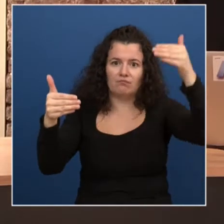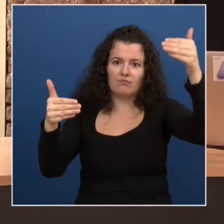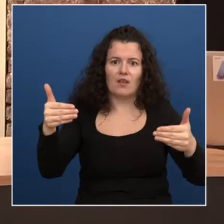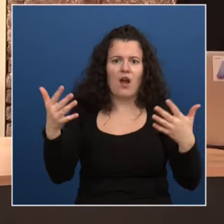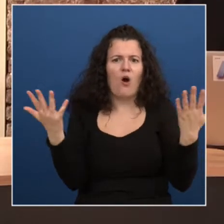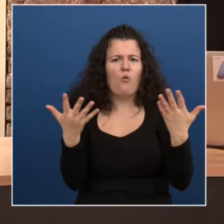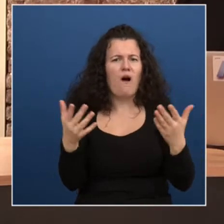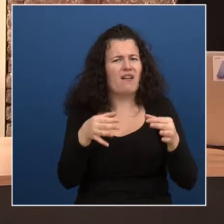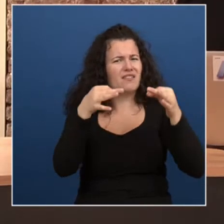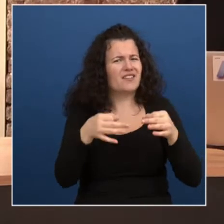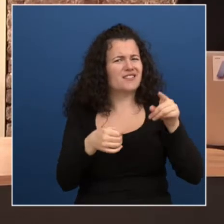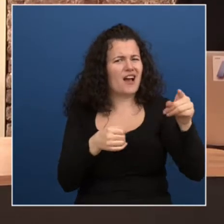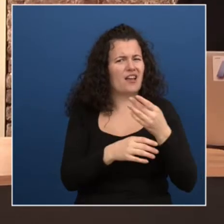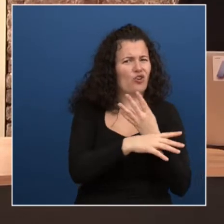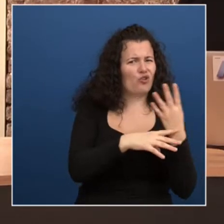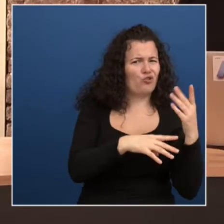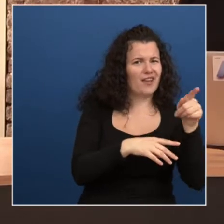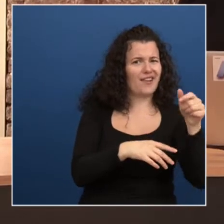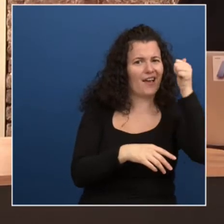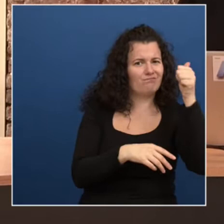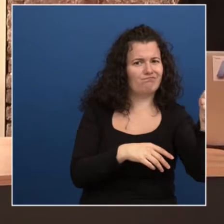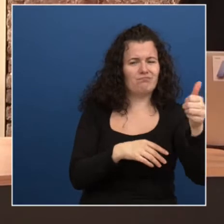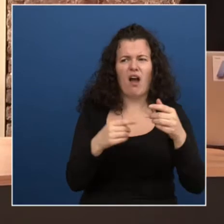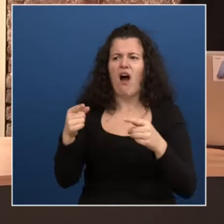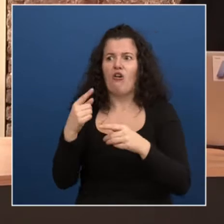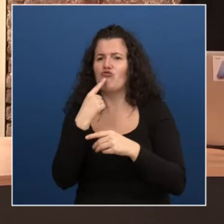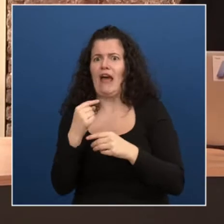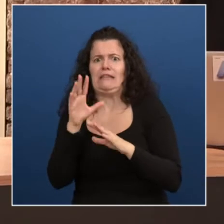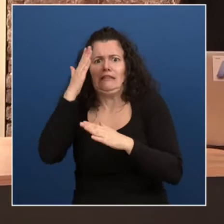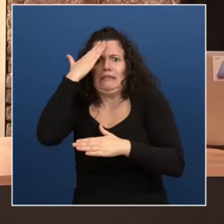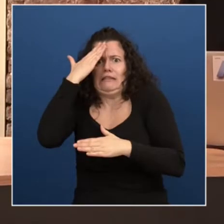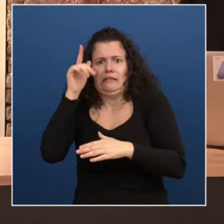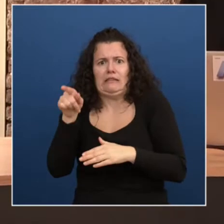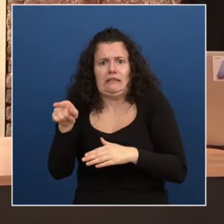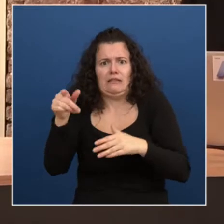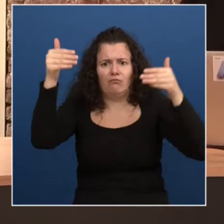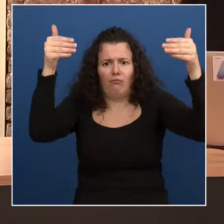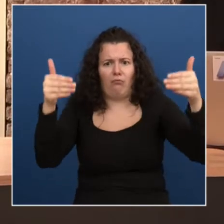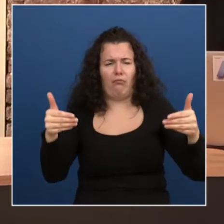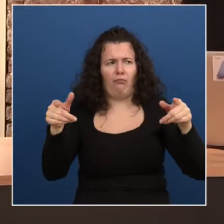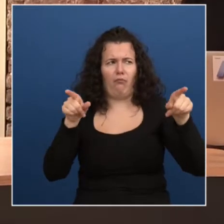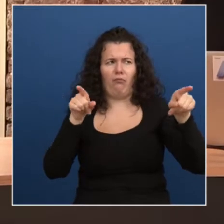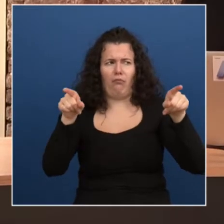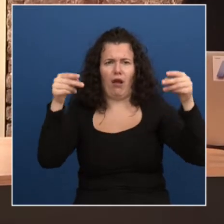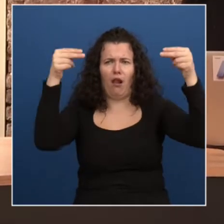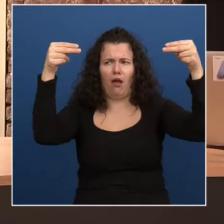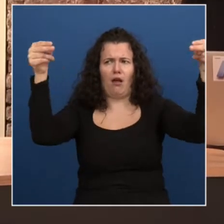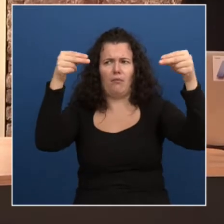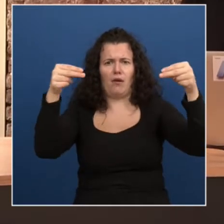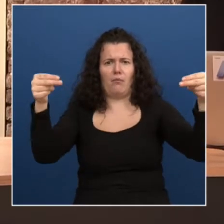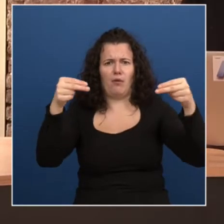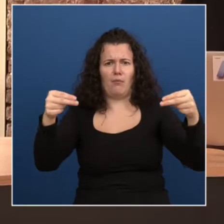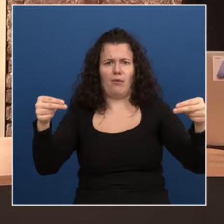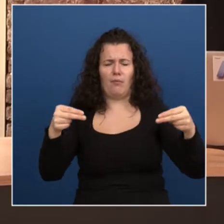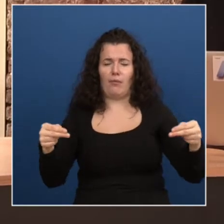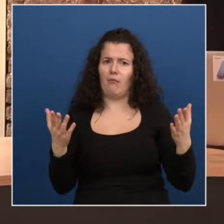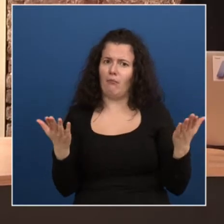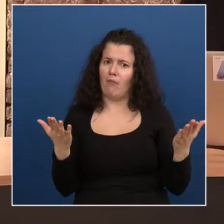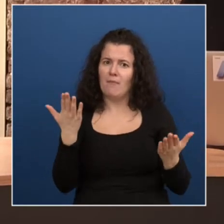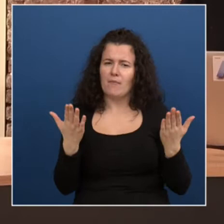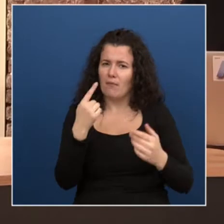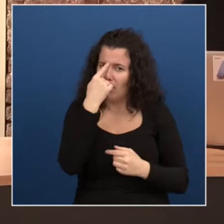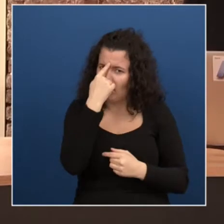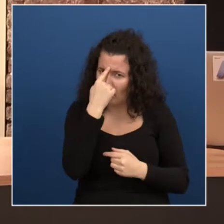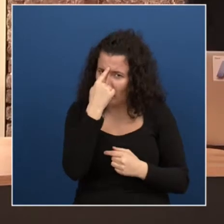way of being inclusive. Making the choice, but then explaining it, why you make it. If all do that way, it's already a way